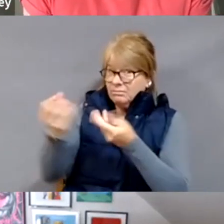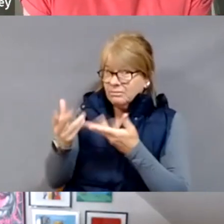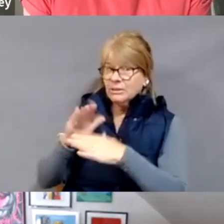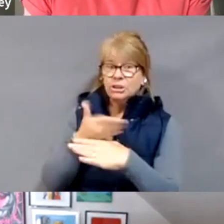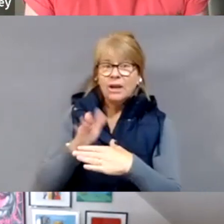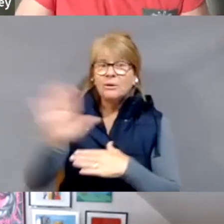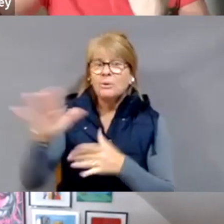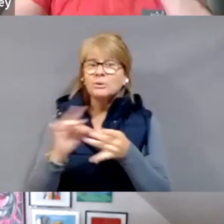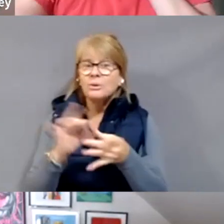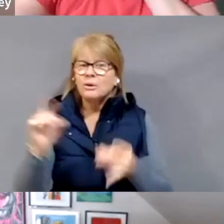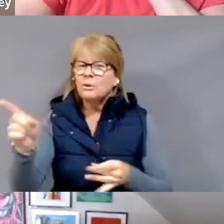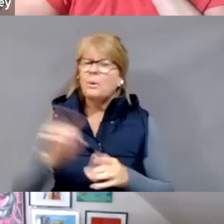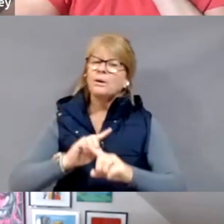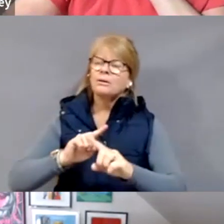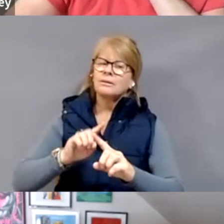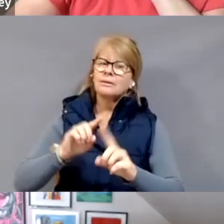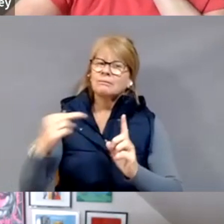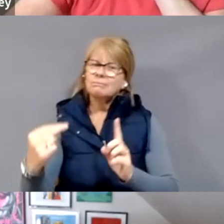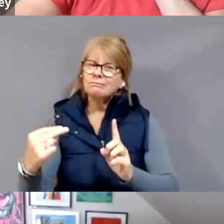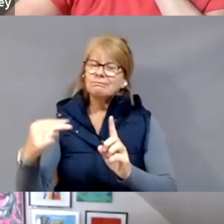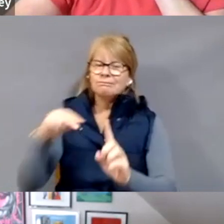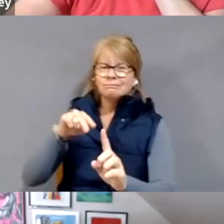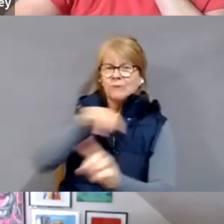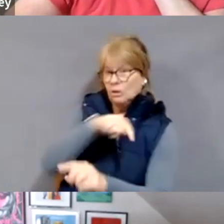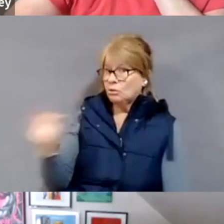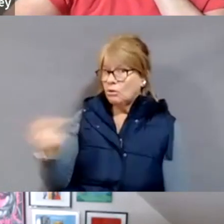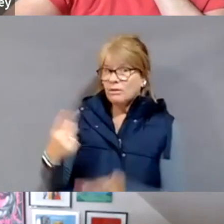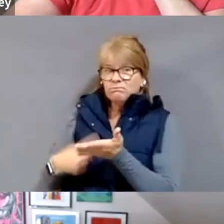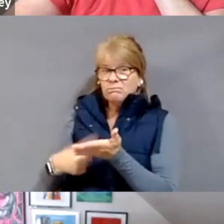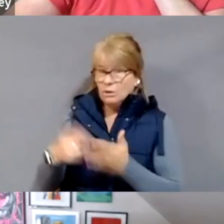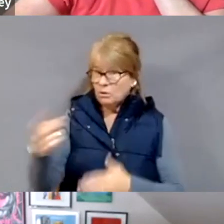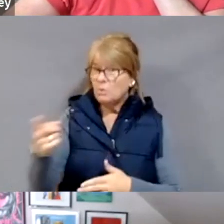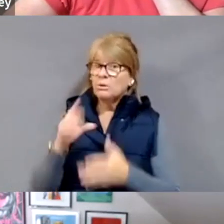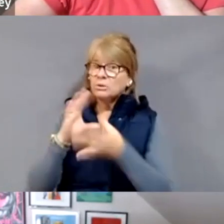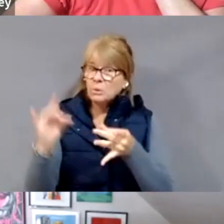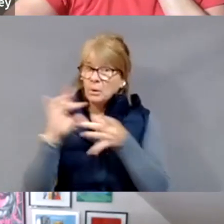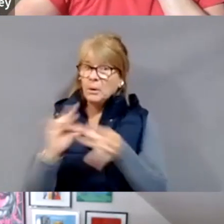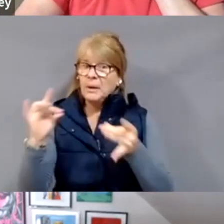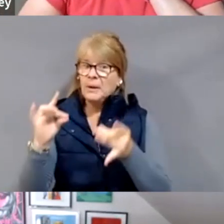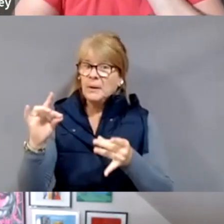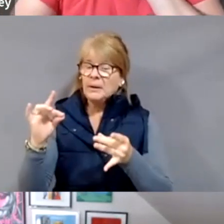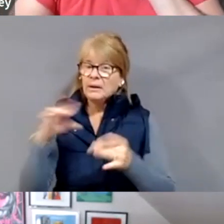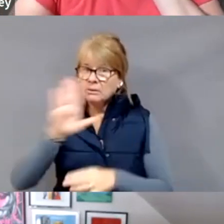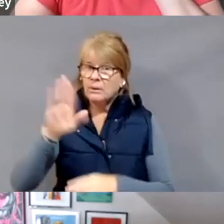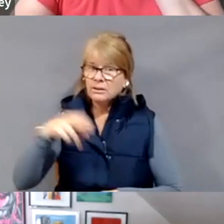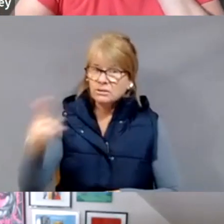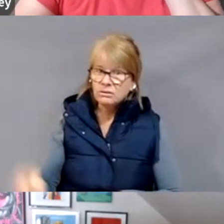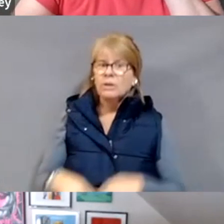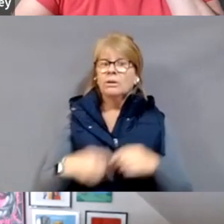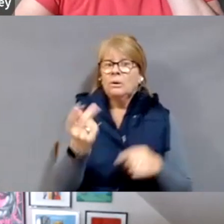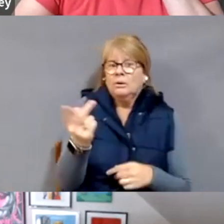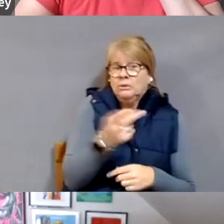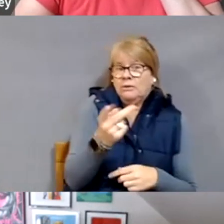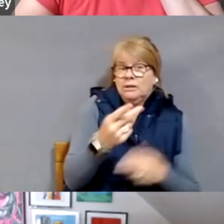very different, I feel like in the conversations you and I've had, you have a very different path, right? Where Leon and I both started as actors. Leon